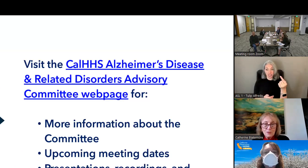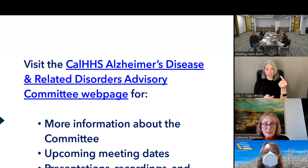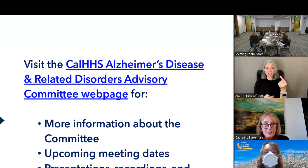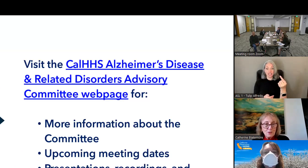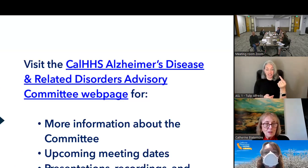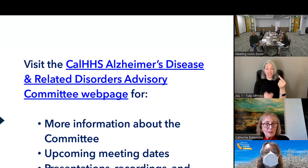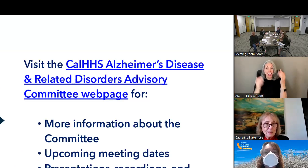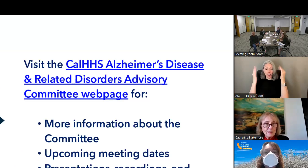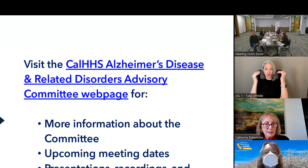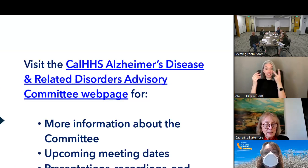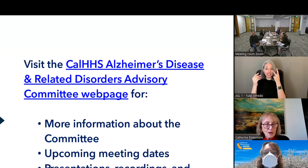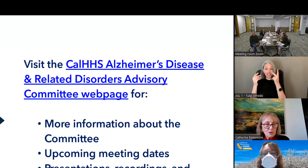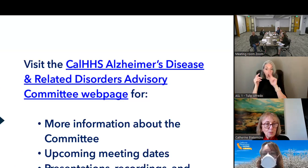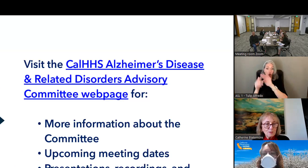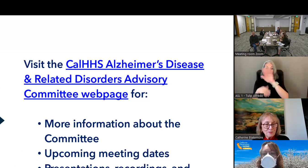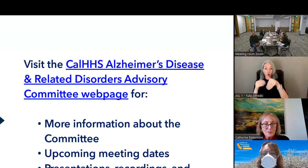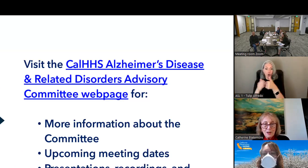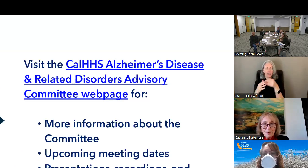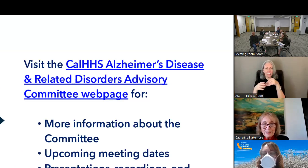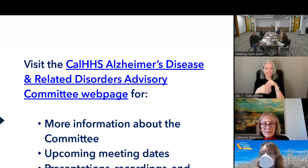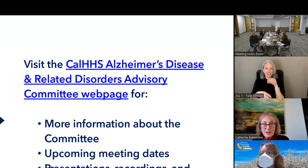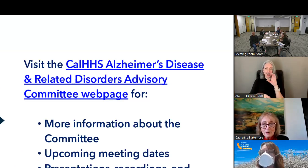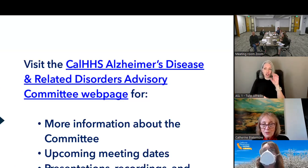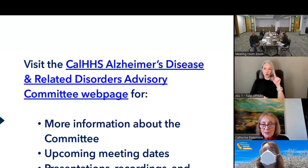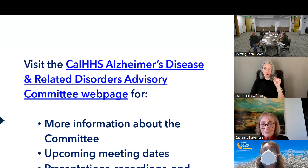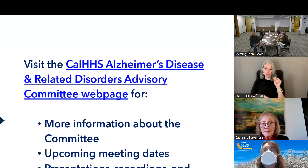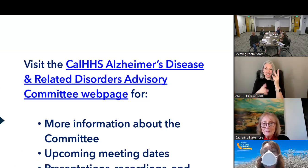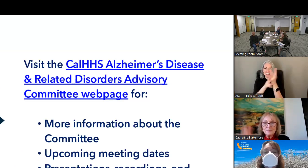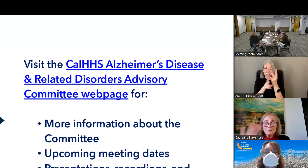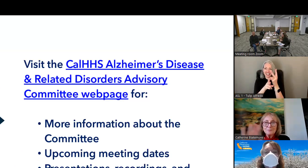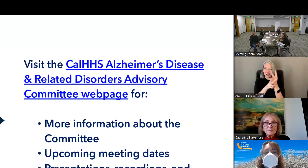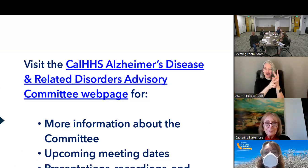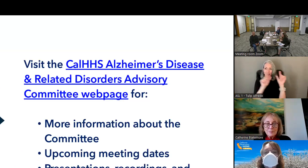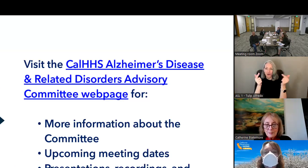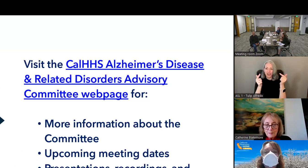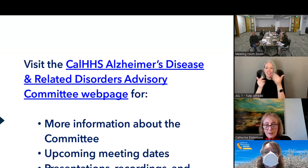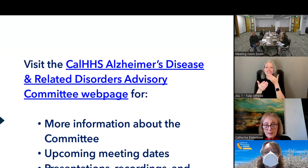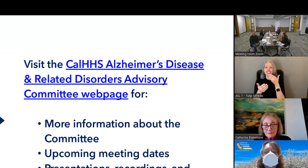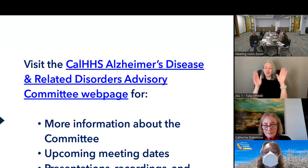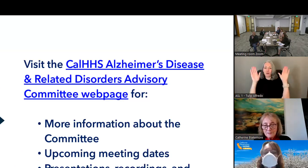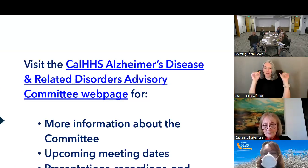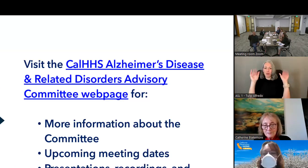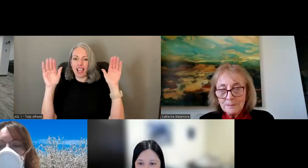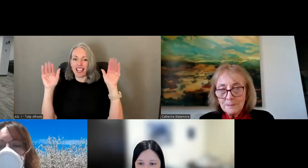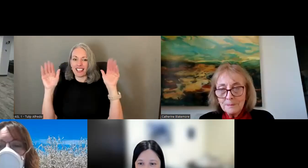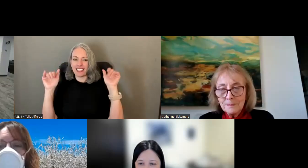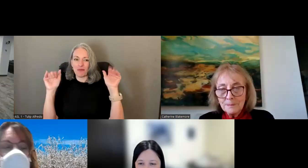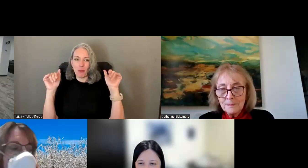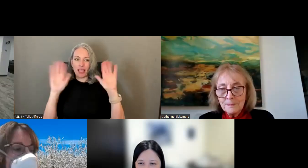and hopefully see you all in October. All right, take care, everyone. Thank you. Bye-bye. Bye.